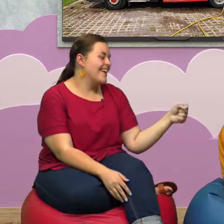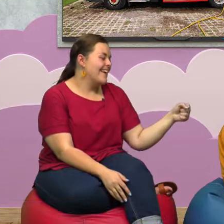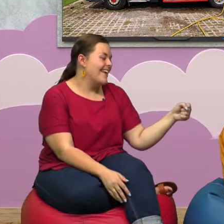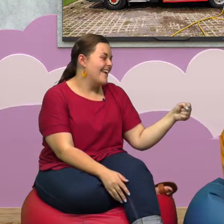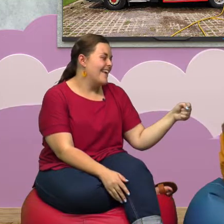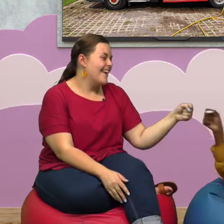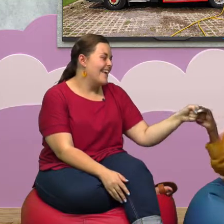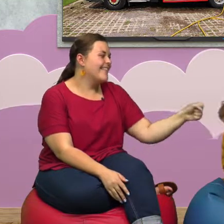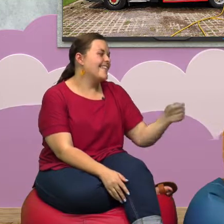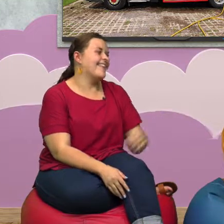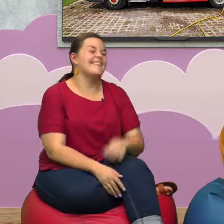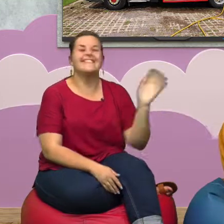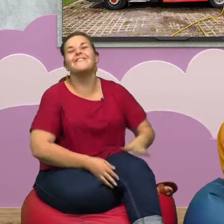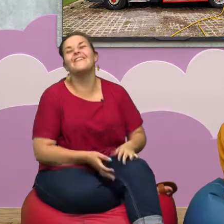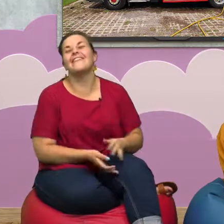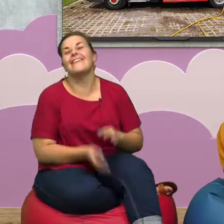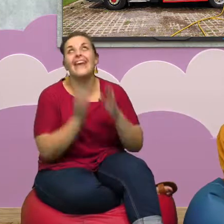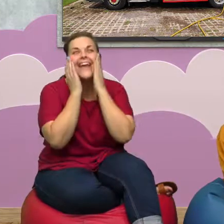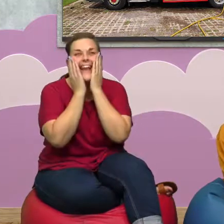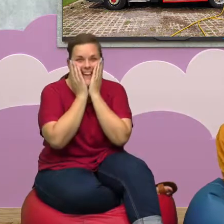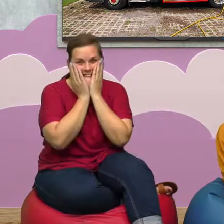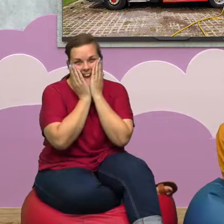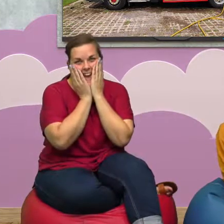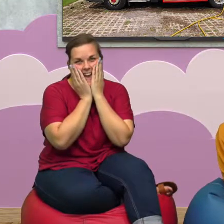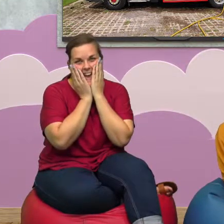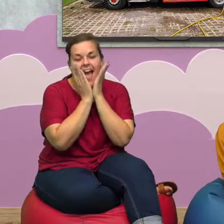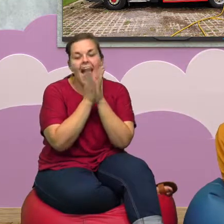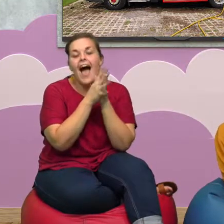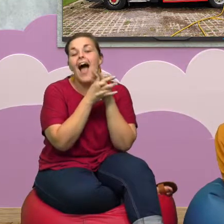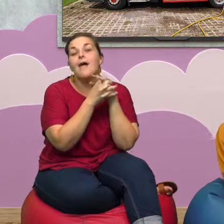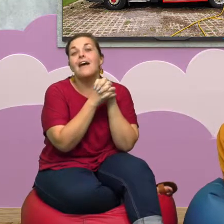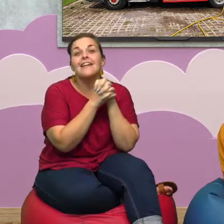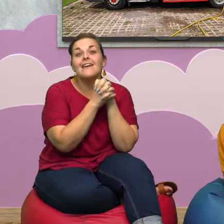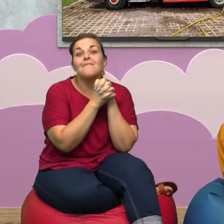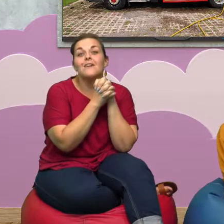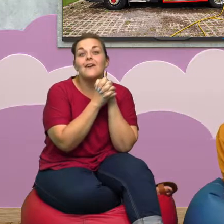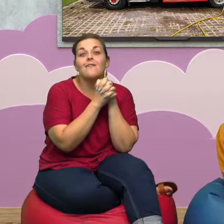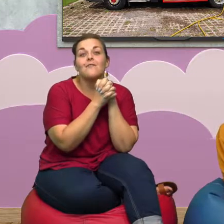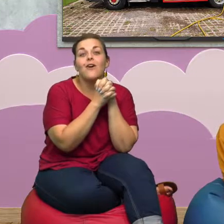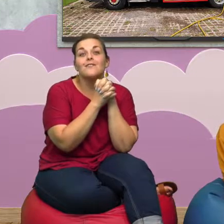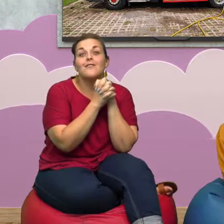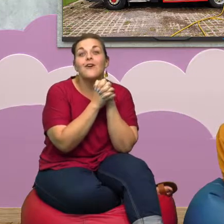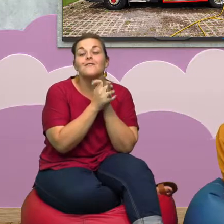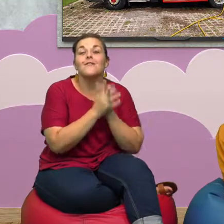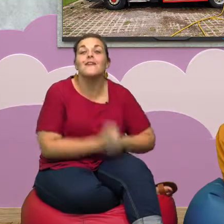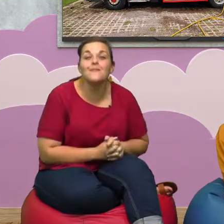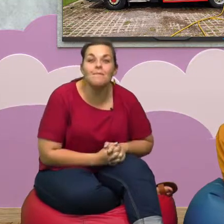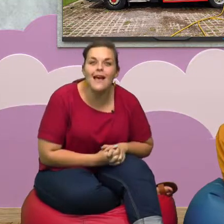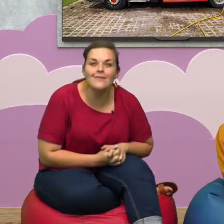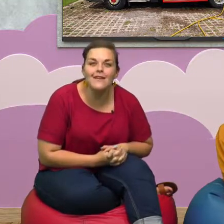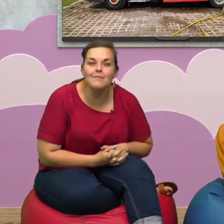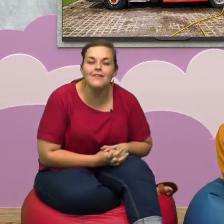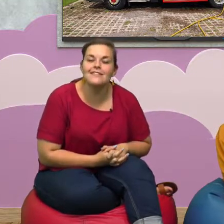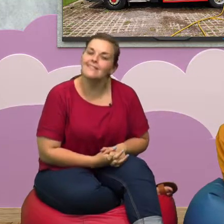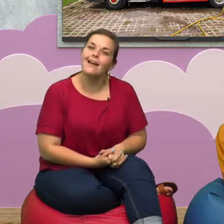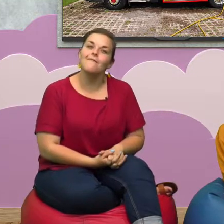smarty. Thank you. Done. Stop it, wait. Anyway, I think it's time for us to head over to arts and crafts. So get your supplies